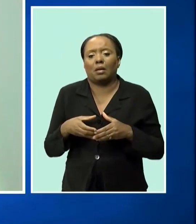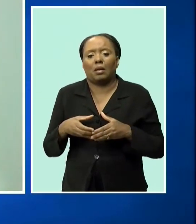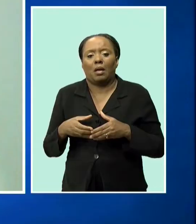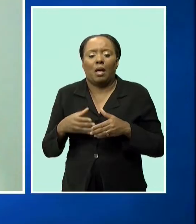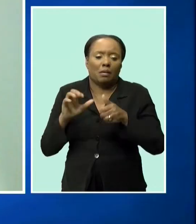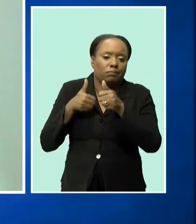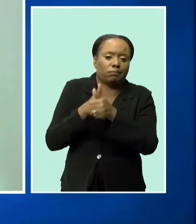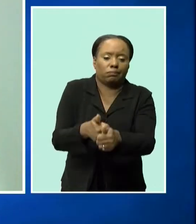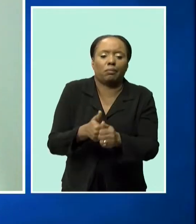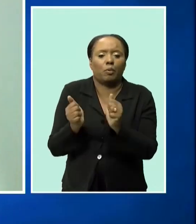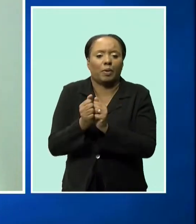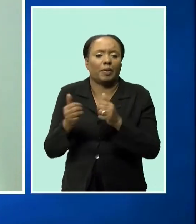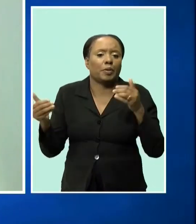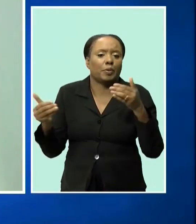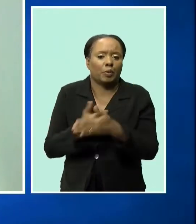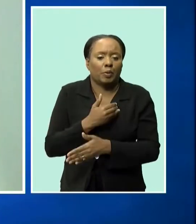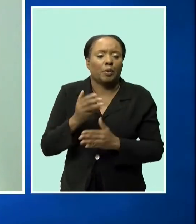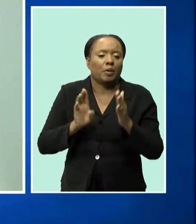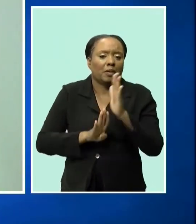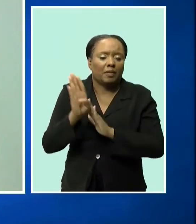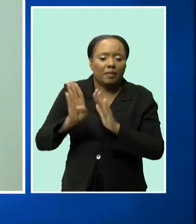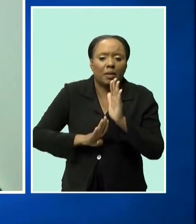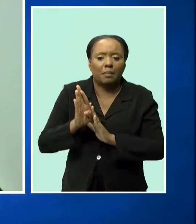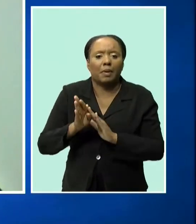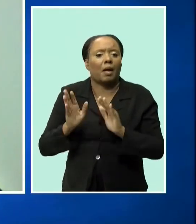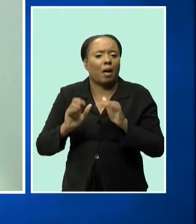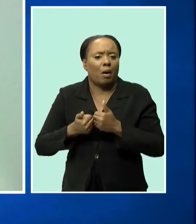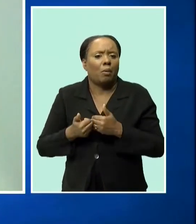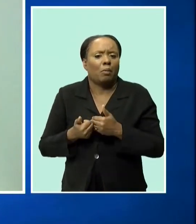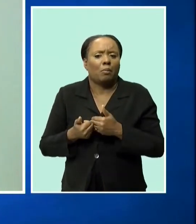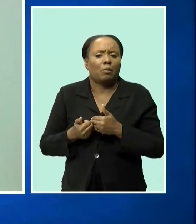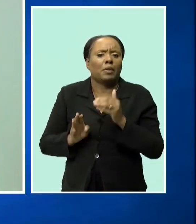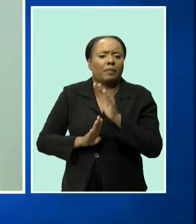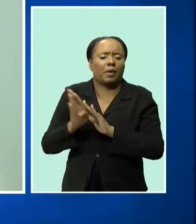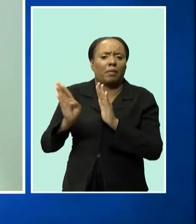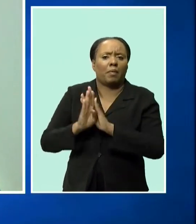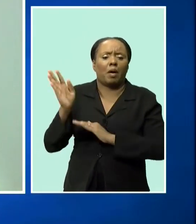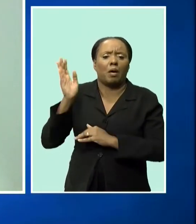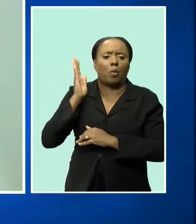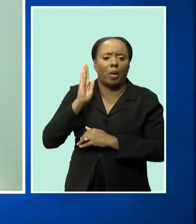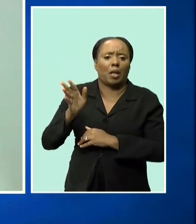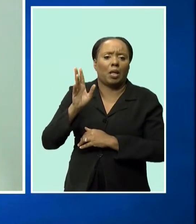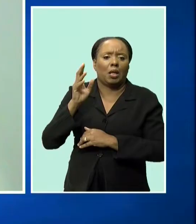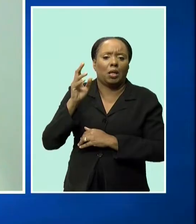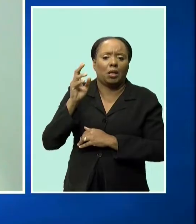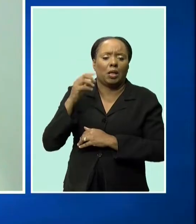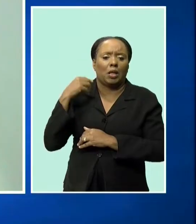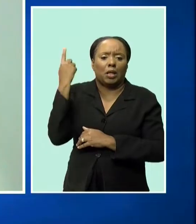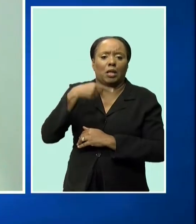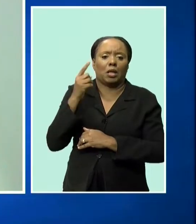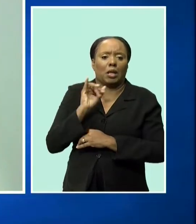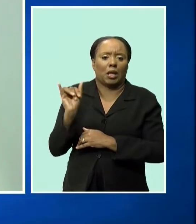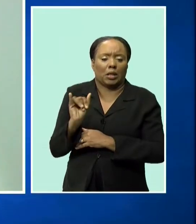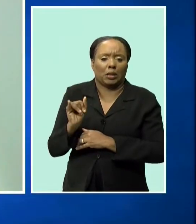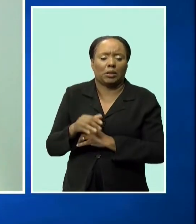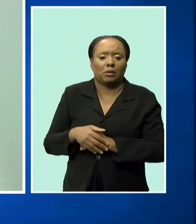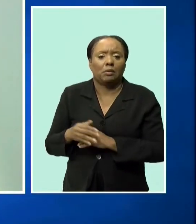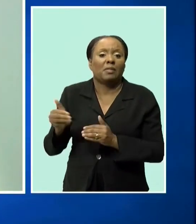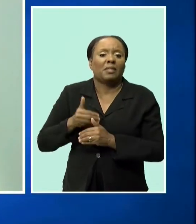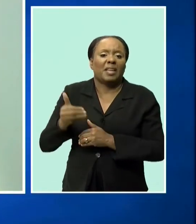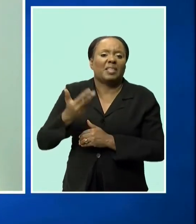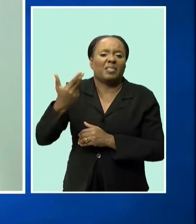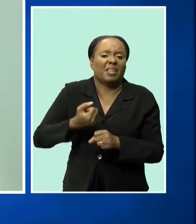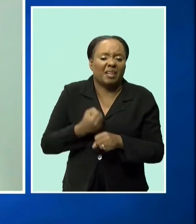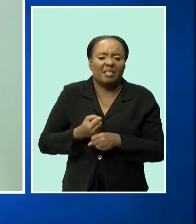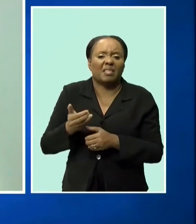a new movement of what development will look like, but certainly from the lens of labor. So it's going to be a very interesting time over the next 3 to 4 years,